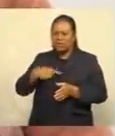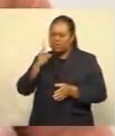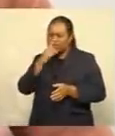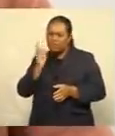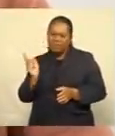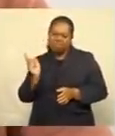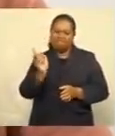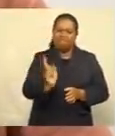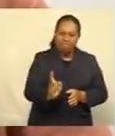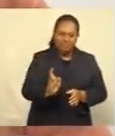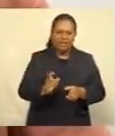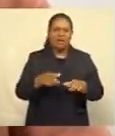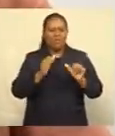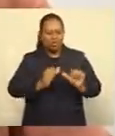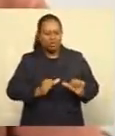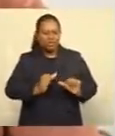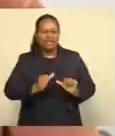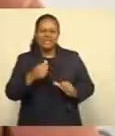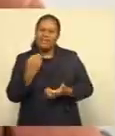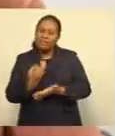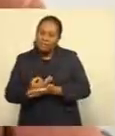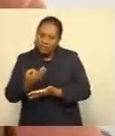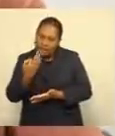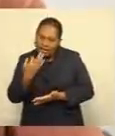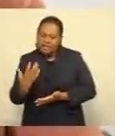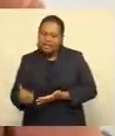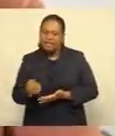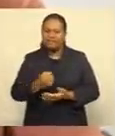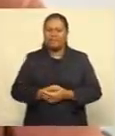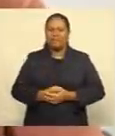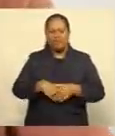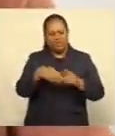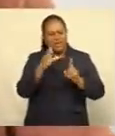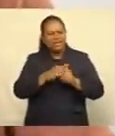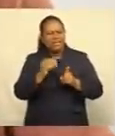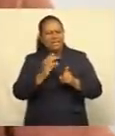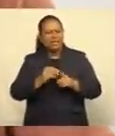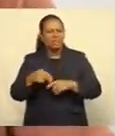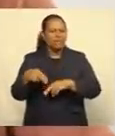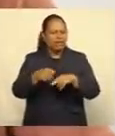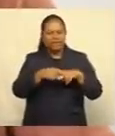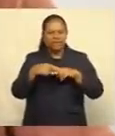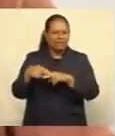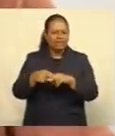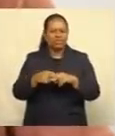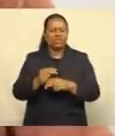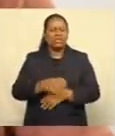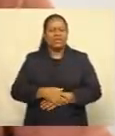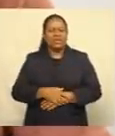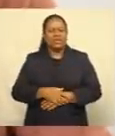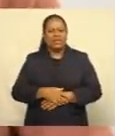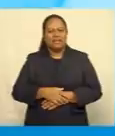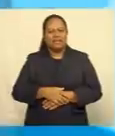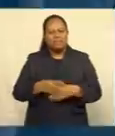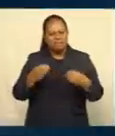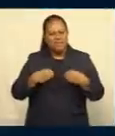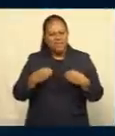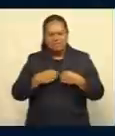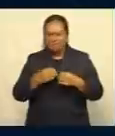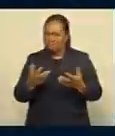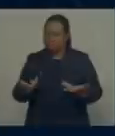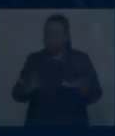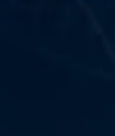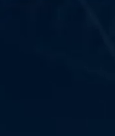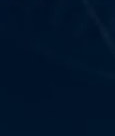is protection, there is funding by the example, the Fiji Enterprise Engine by MDF.